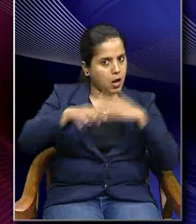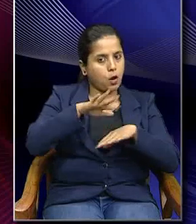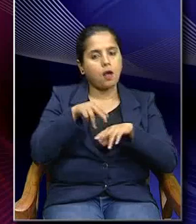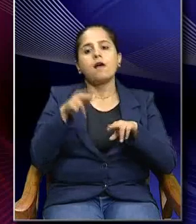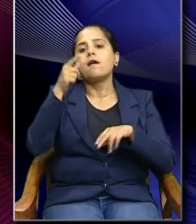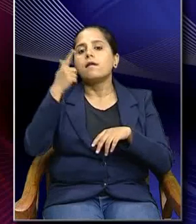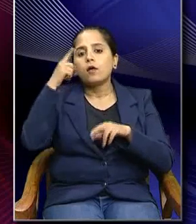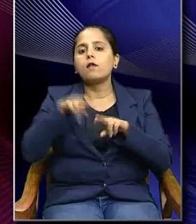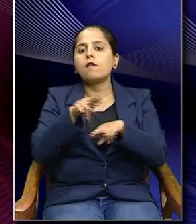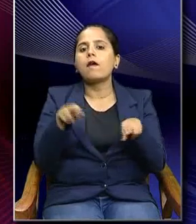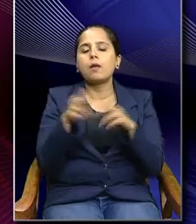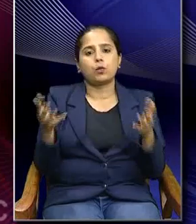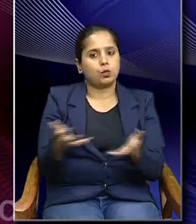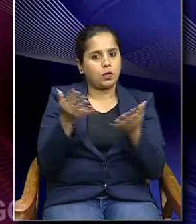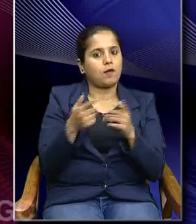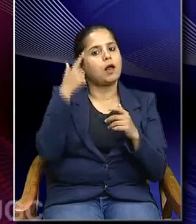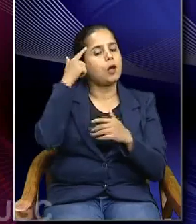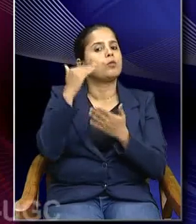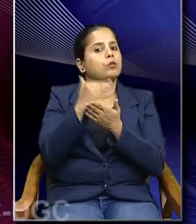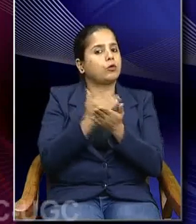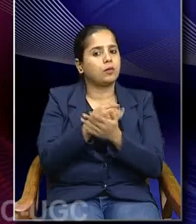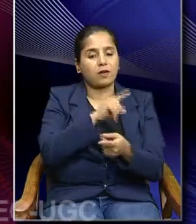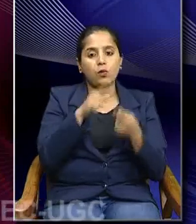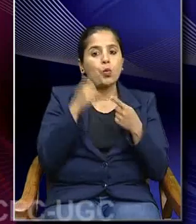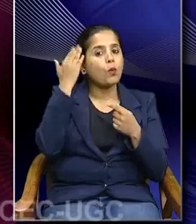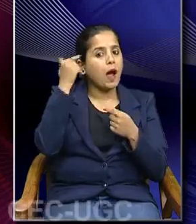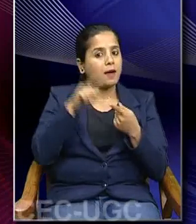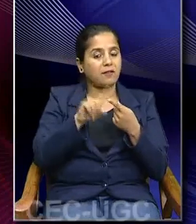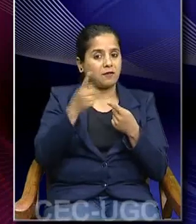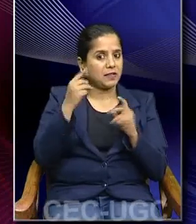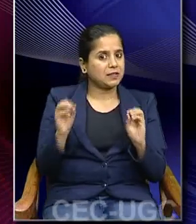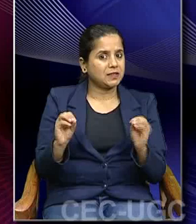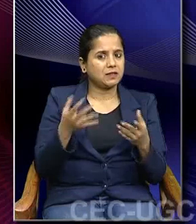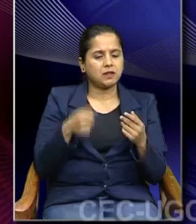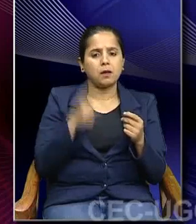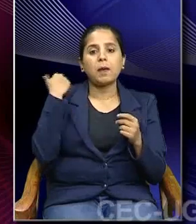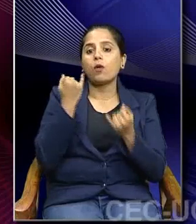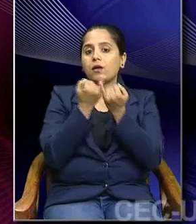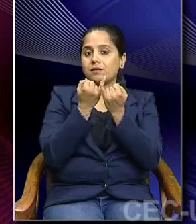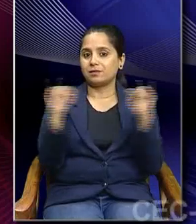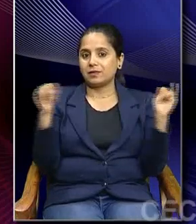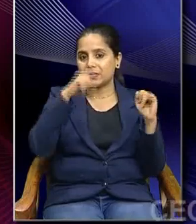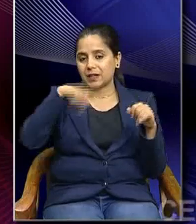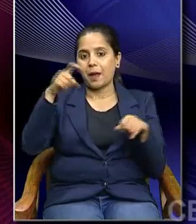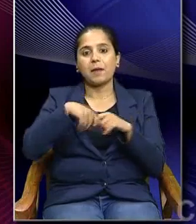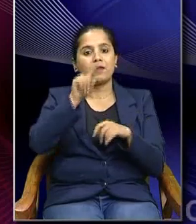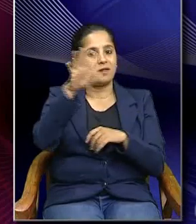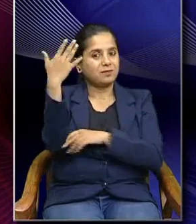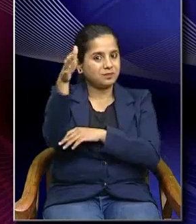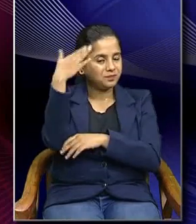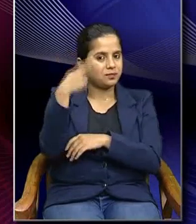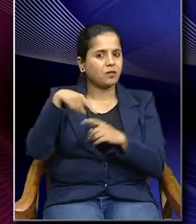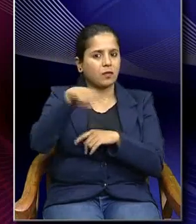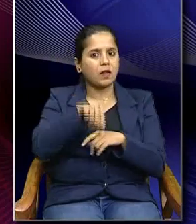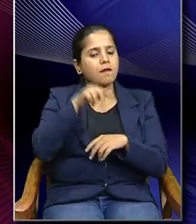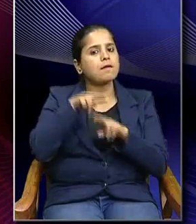welfare program. Family planning, because in the beginning, just at the time of independence, the focus was on family planning.